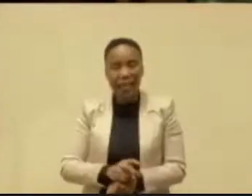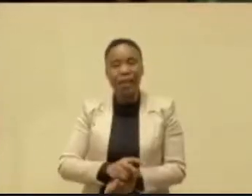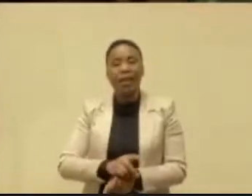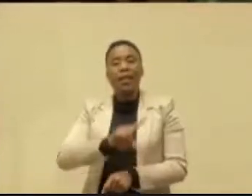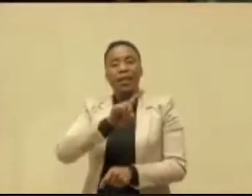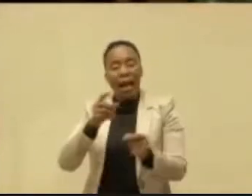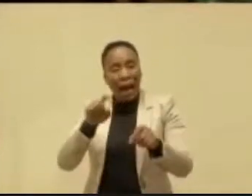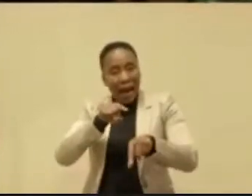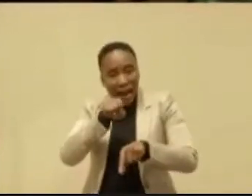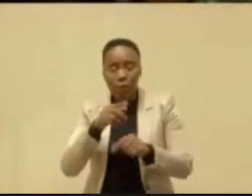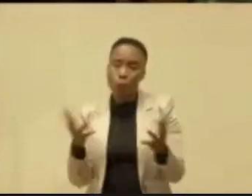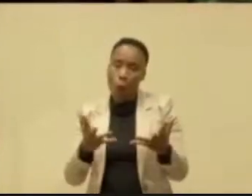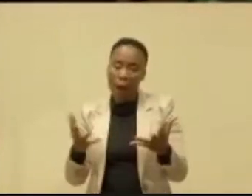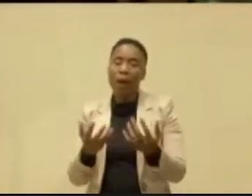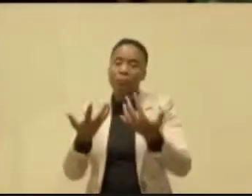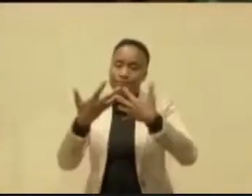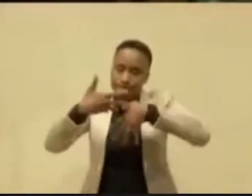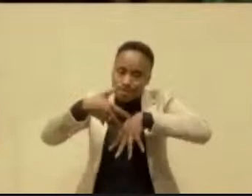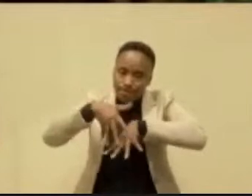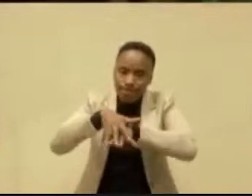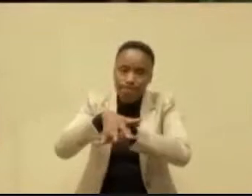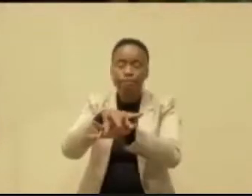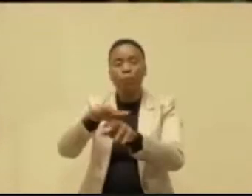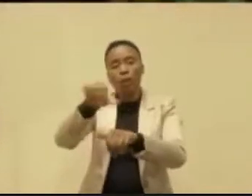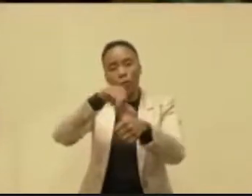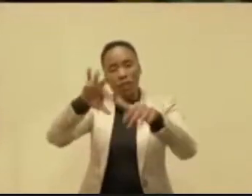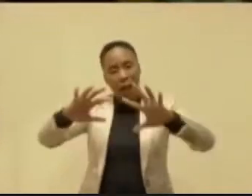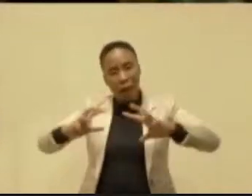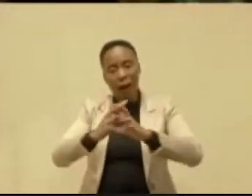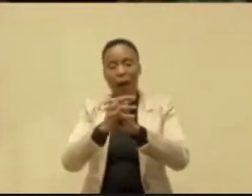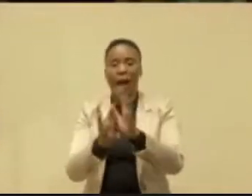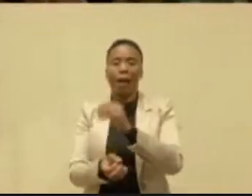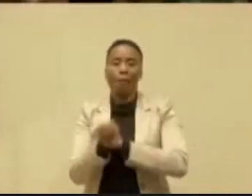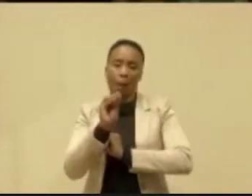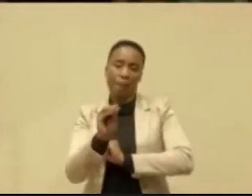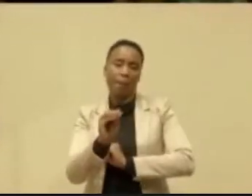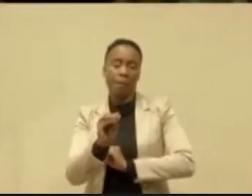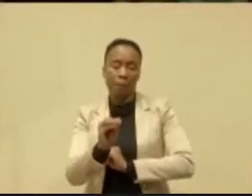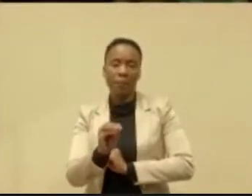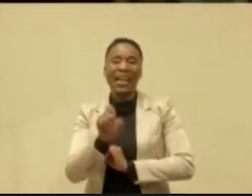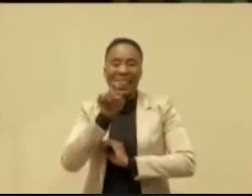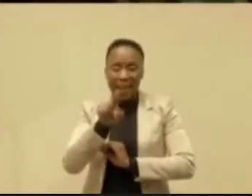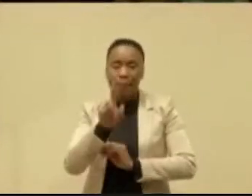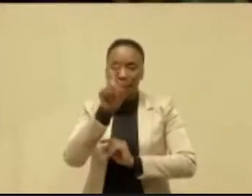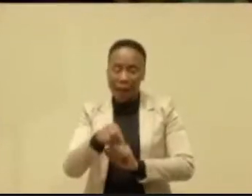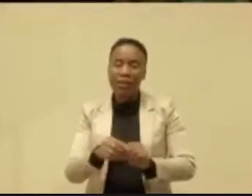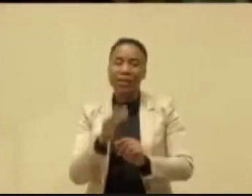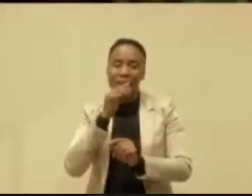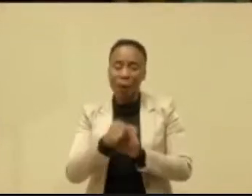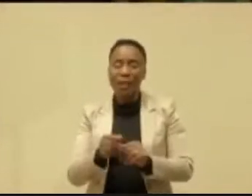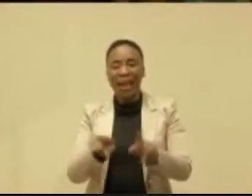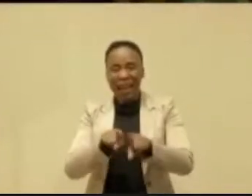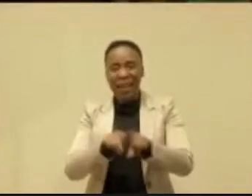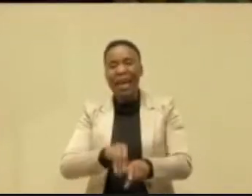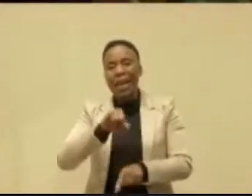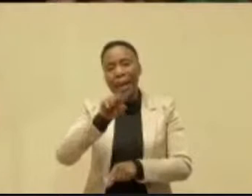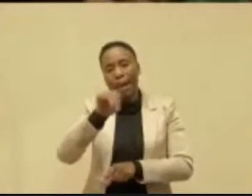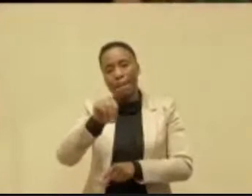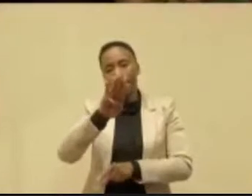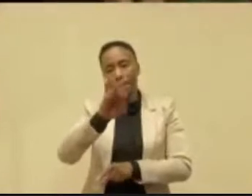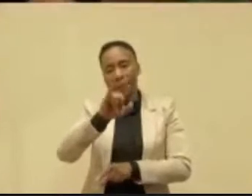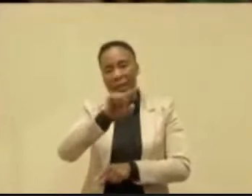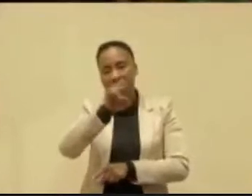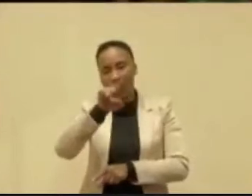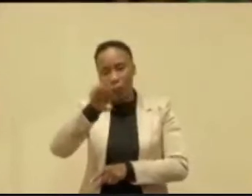cohesion integration needs to be there it must be an imbecile the road shows people need